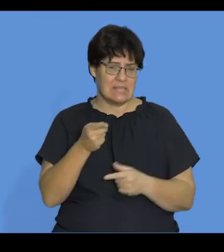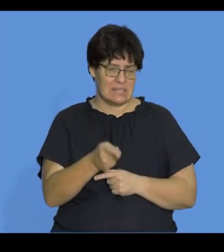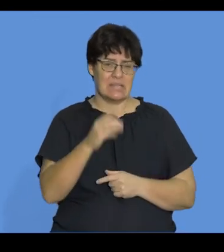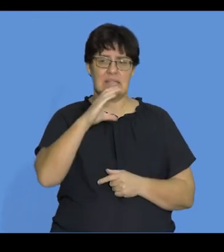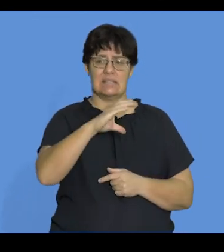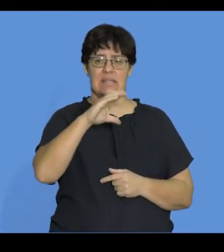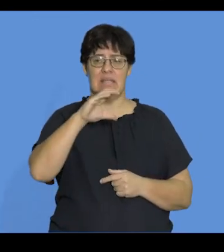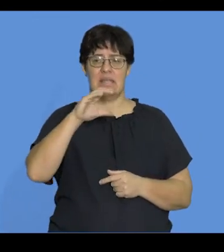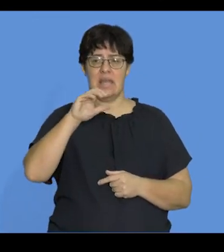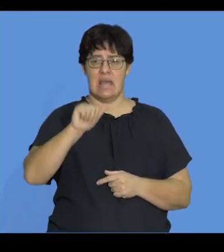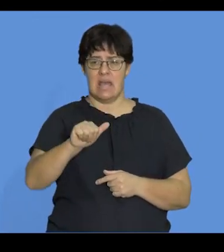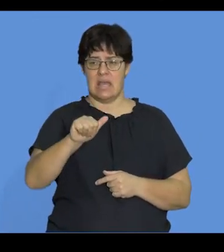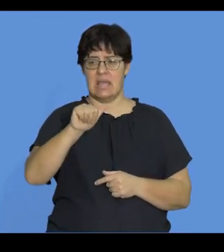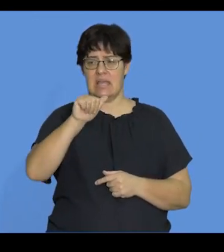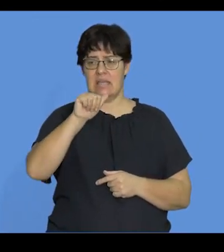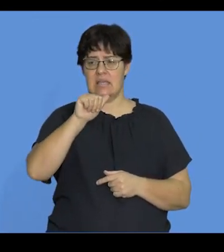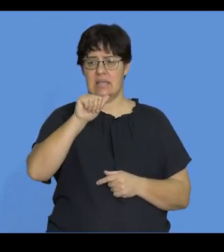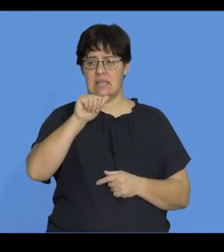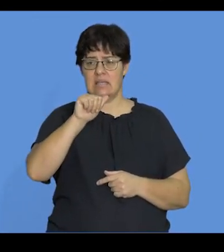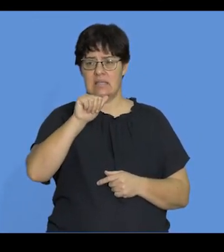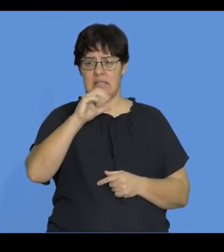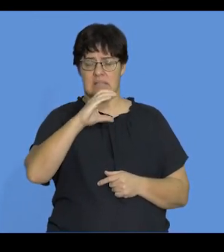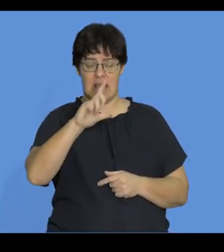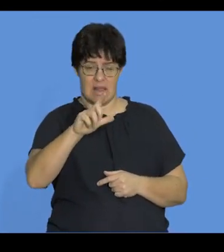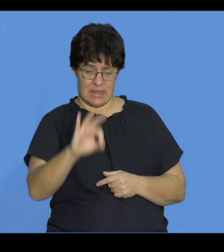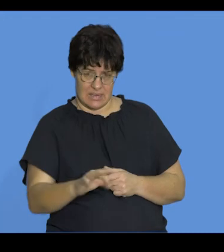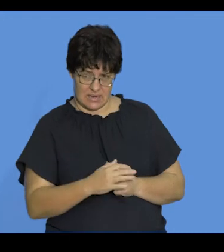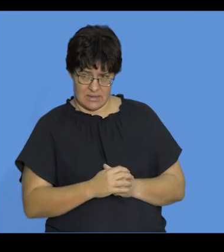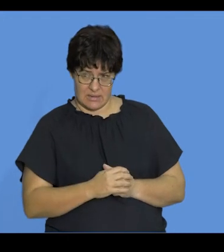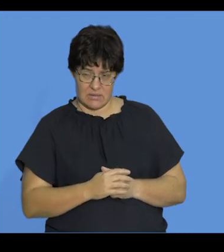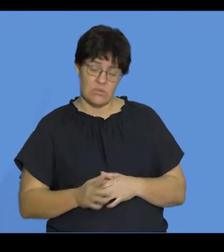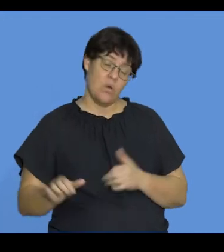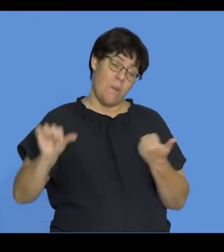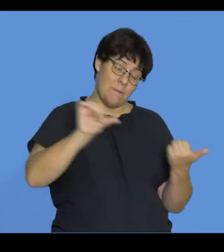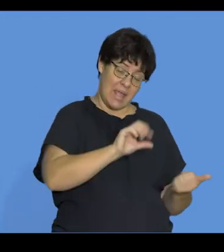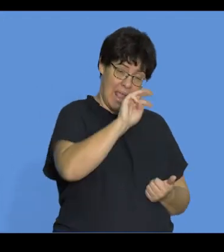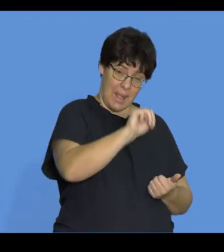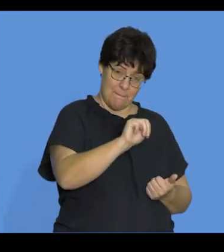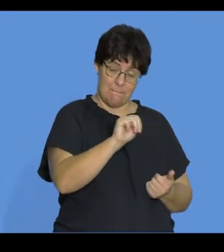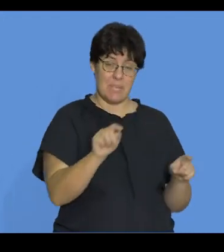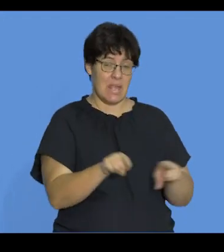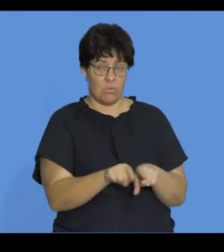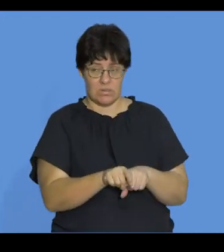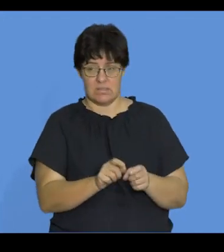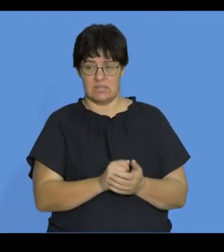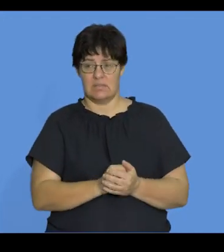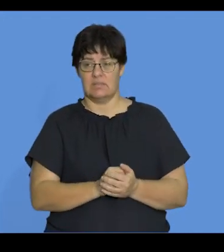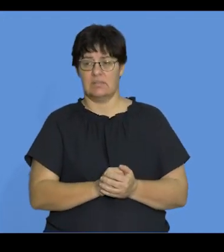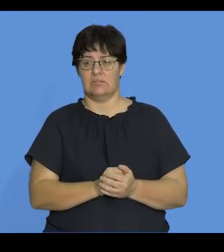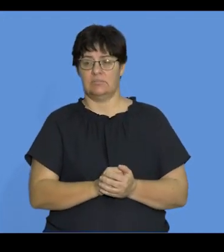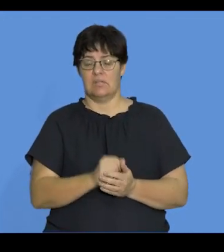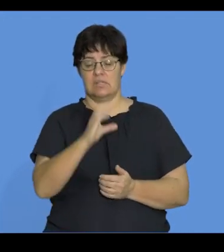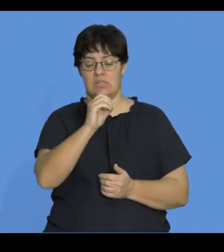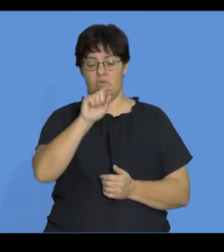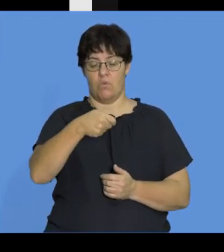calcium carbonate that is present in that sample? So we'll go back, okay, and actually